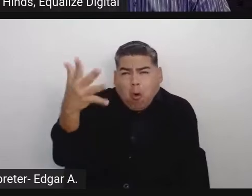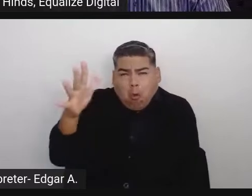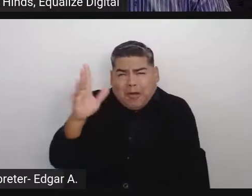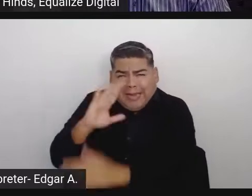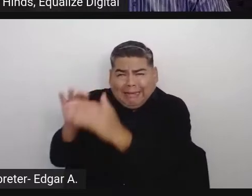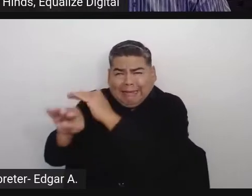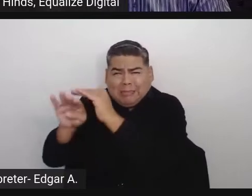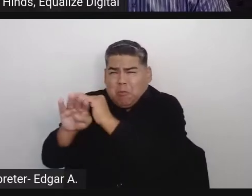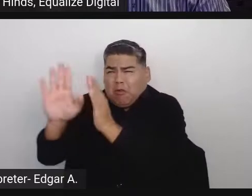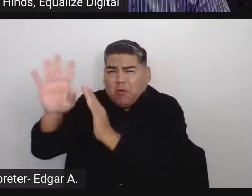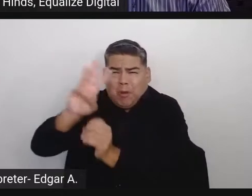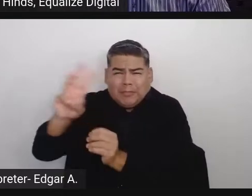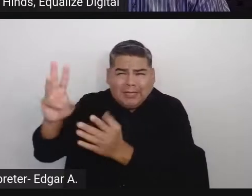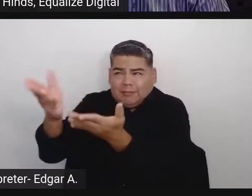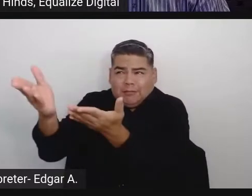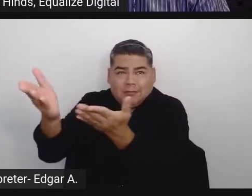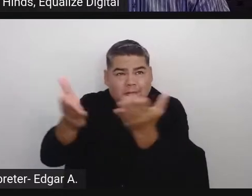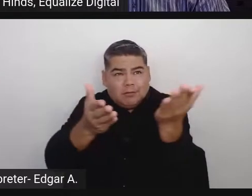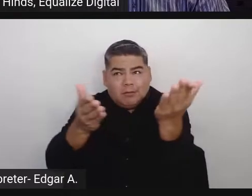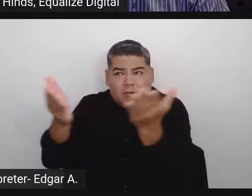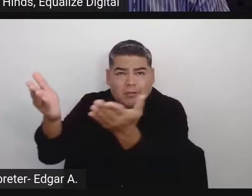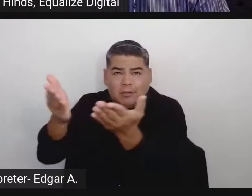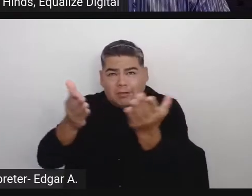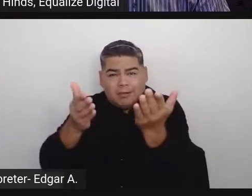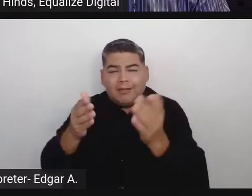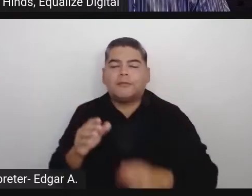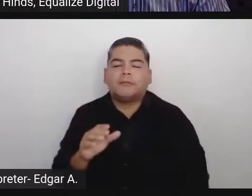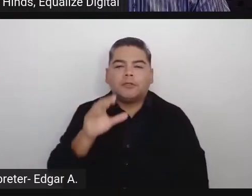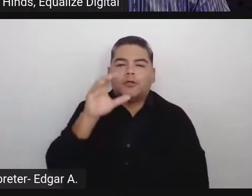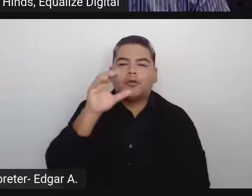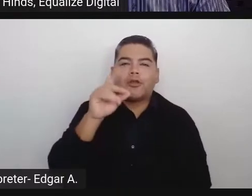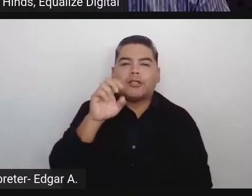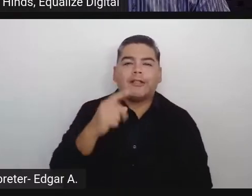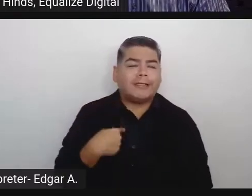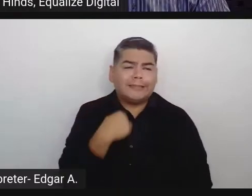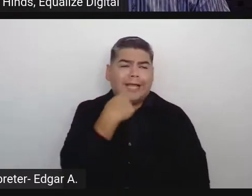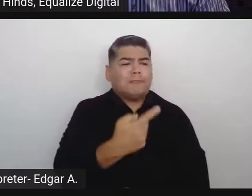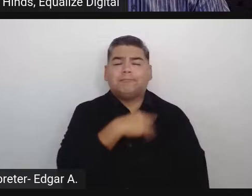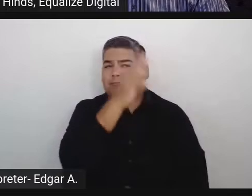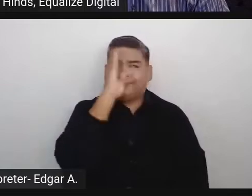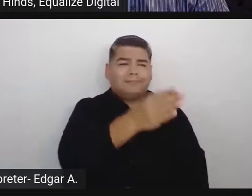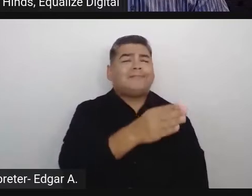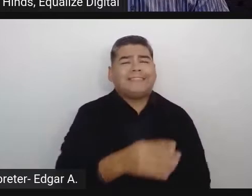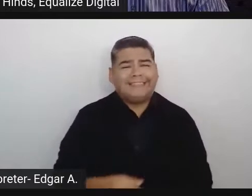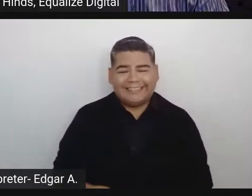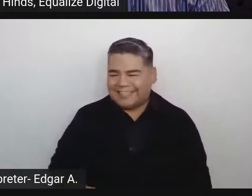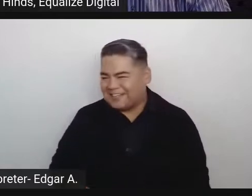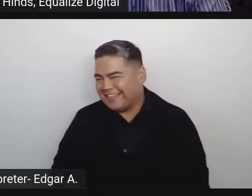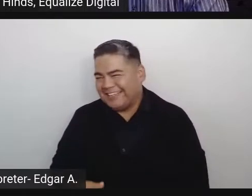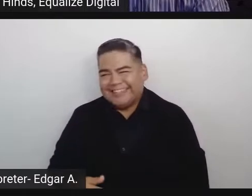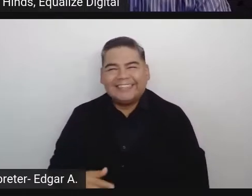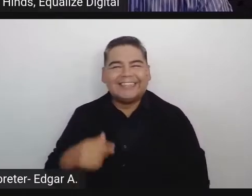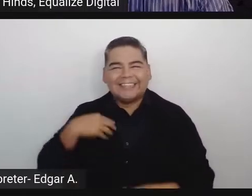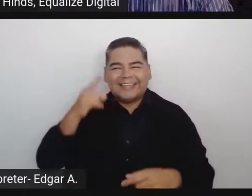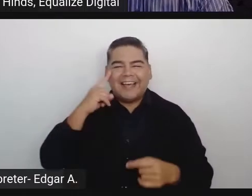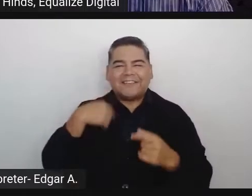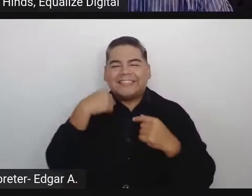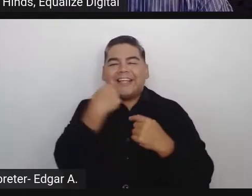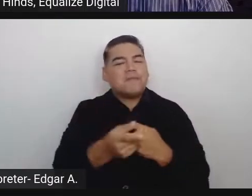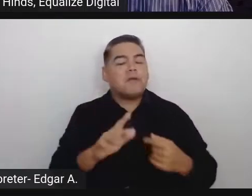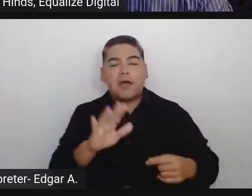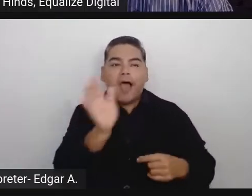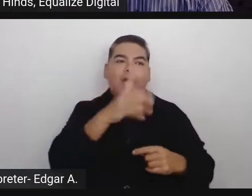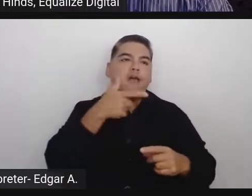hey, so-and-so is already doing this. I'll just tell them. I just rip the Band-Aid off and I'll just tell them. Yeah. I love the idea. I don't have to have any conversations beforehand